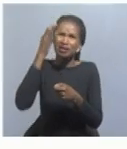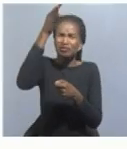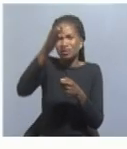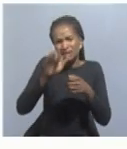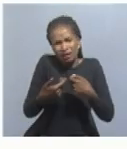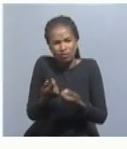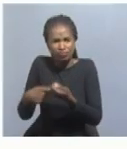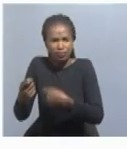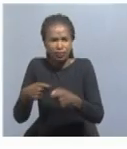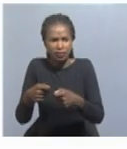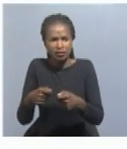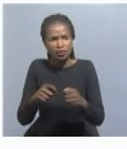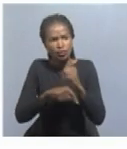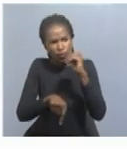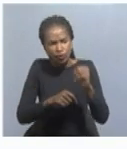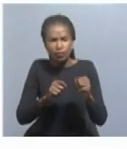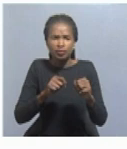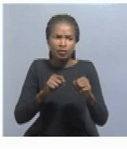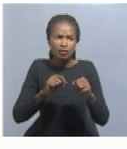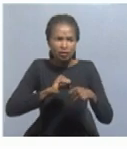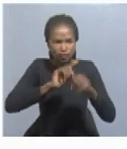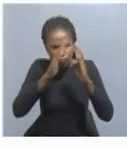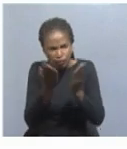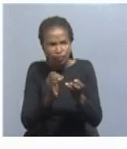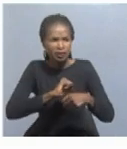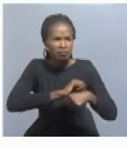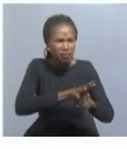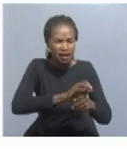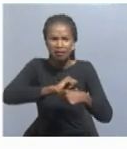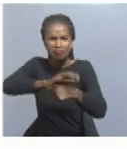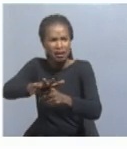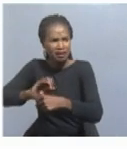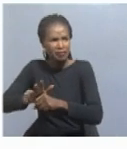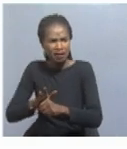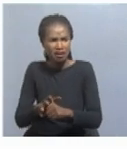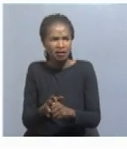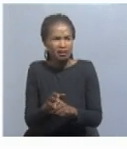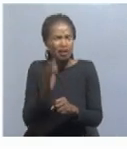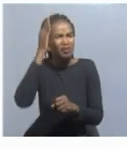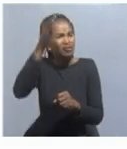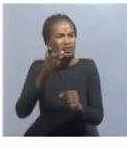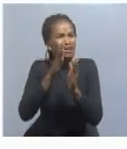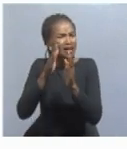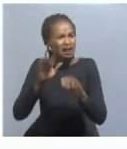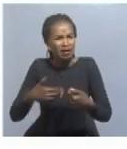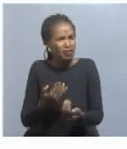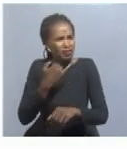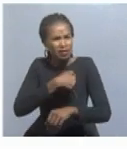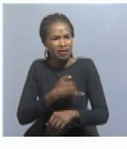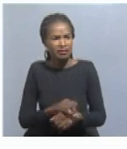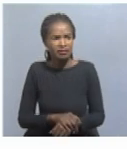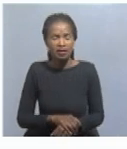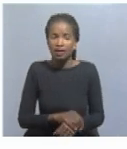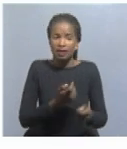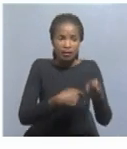Well, the way things are going right now, I think it's not just trade, because trade is also a factor of